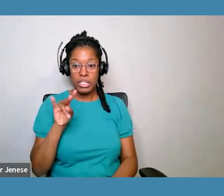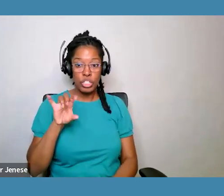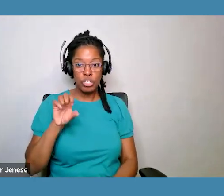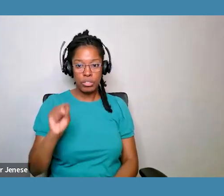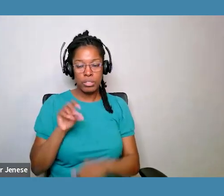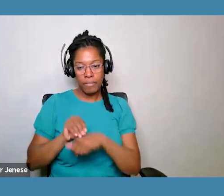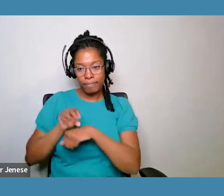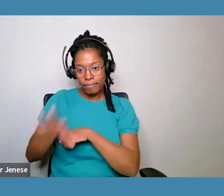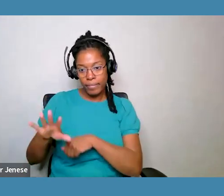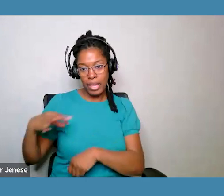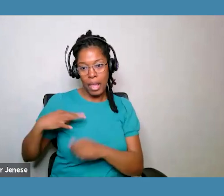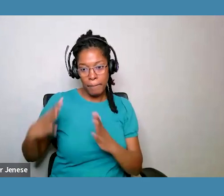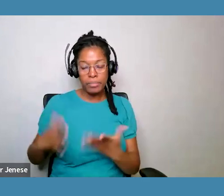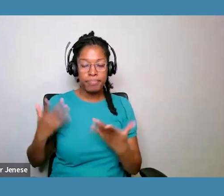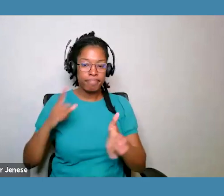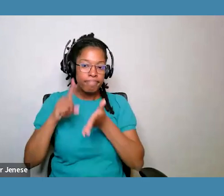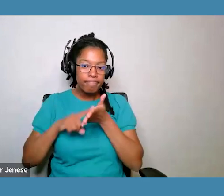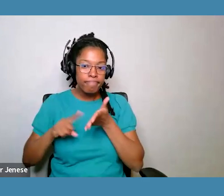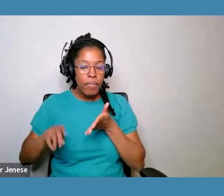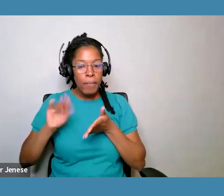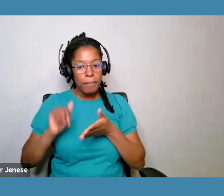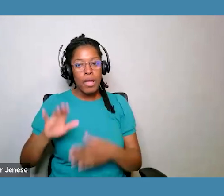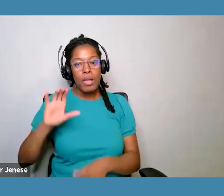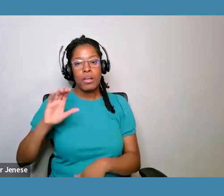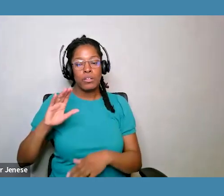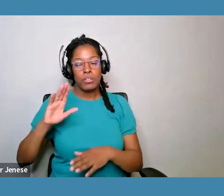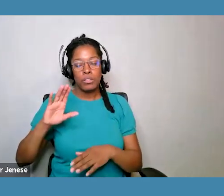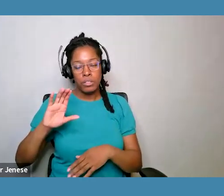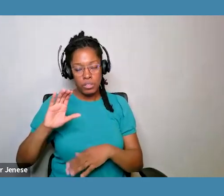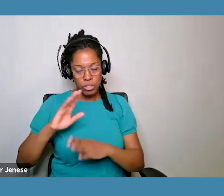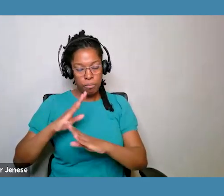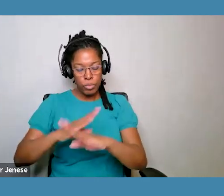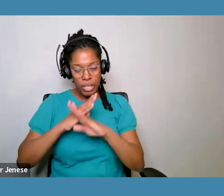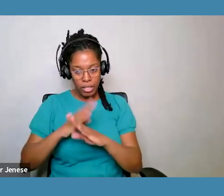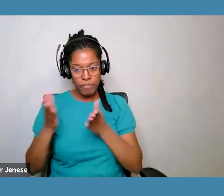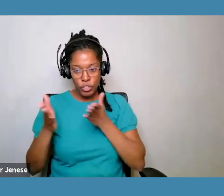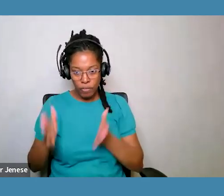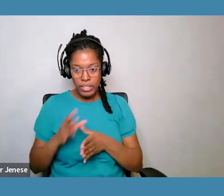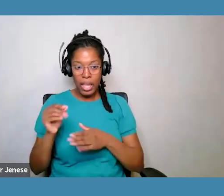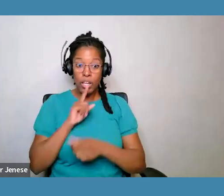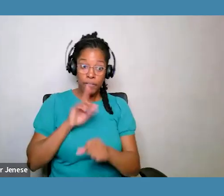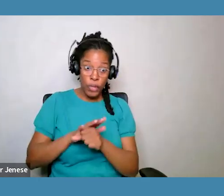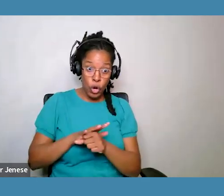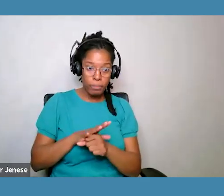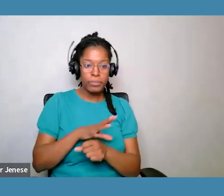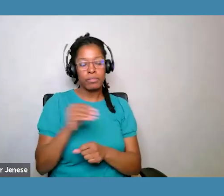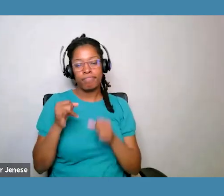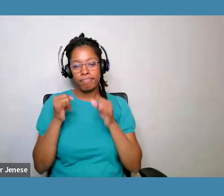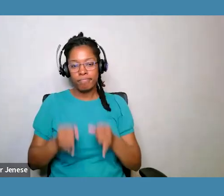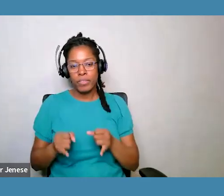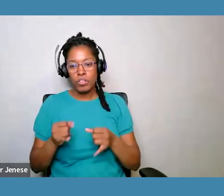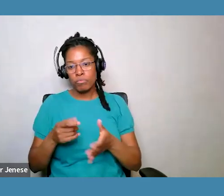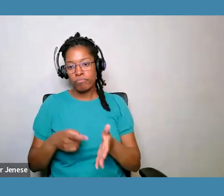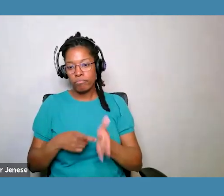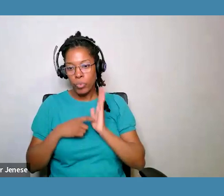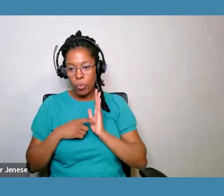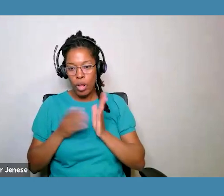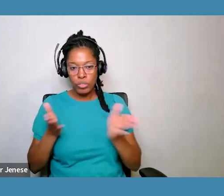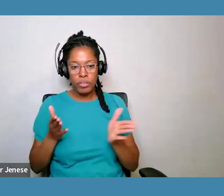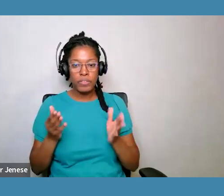the applicant have been investigated by protective services and confirmed, and that the individual requires services of greater